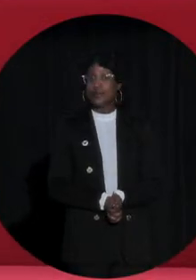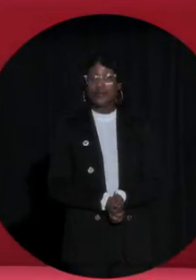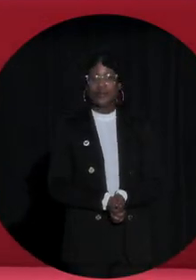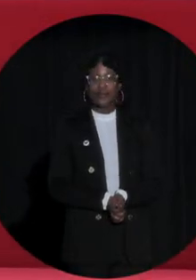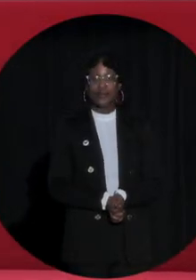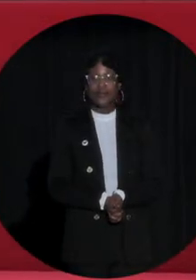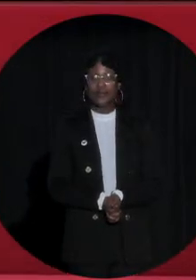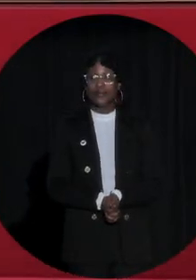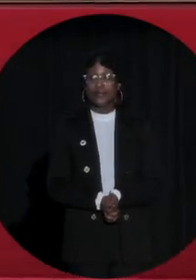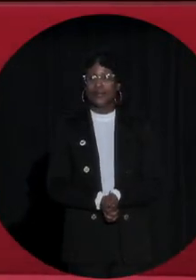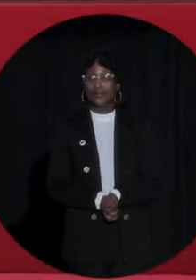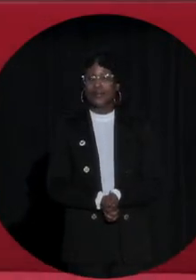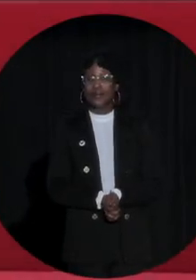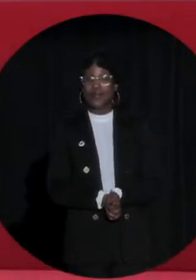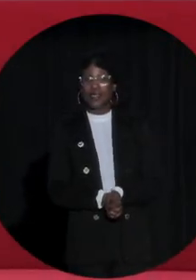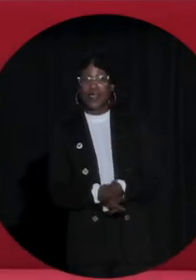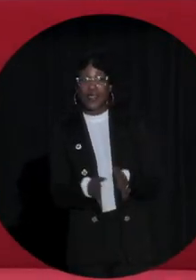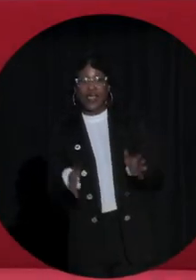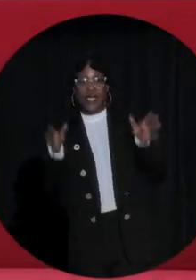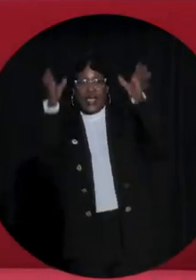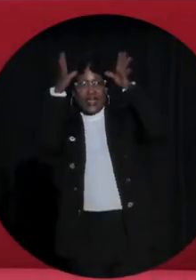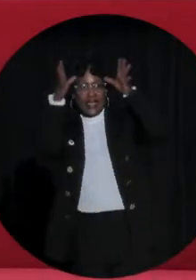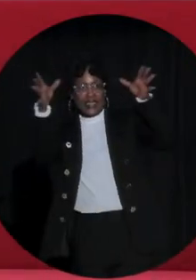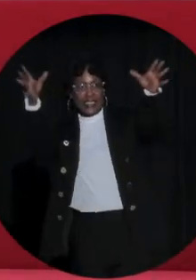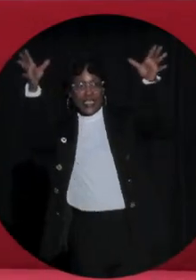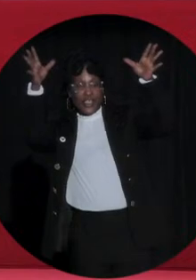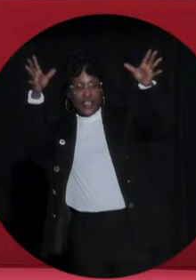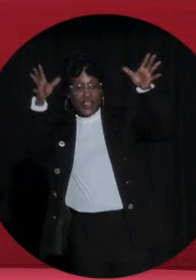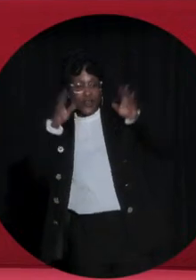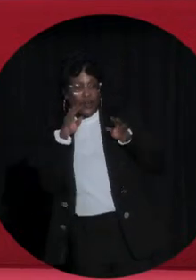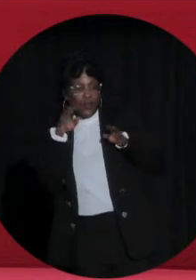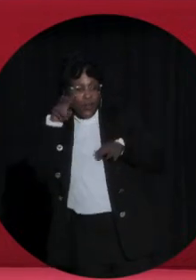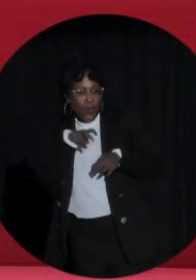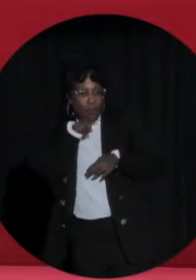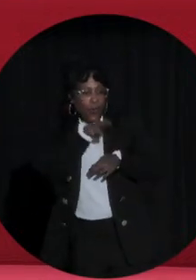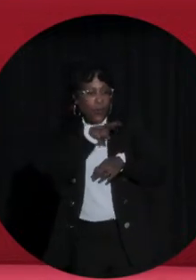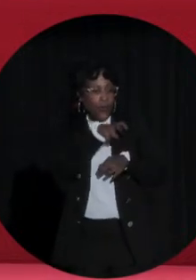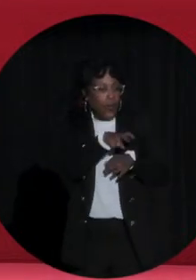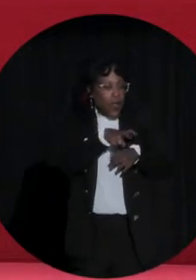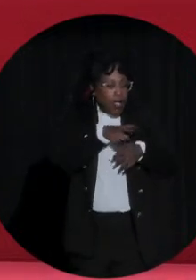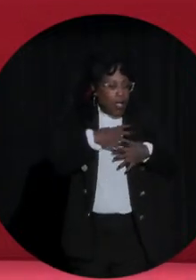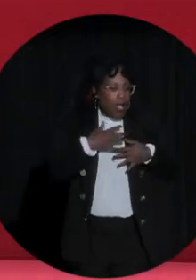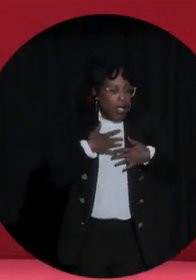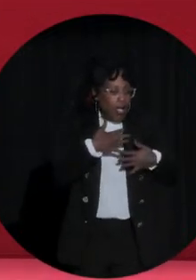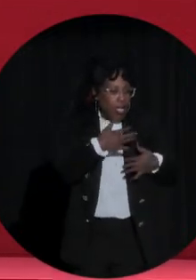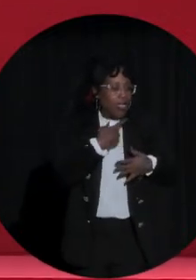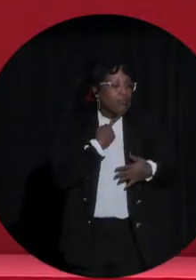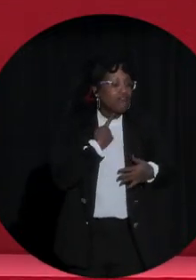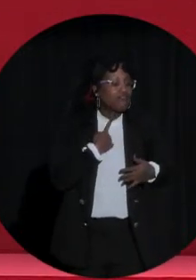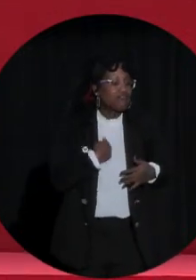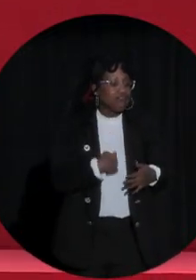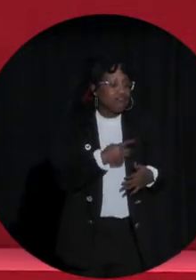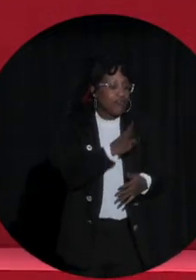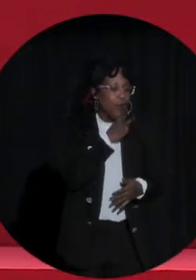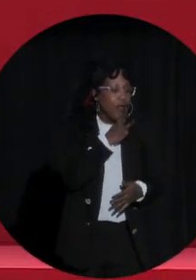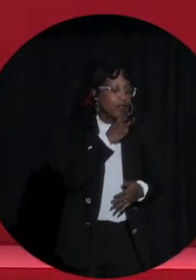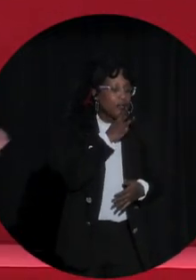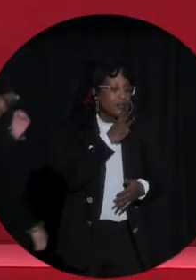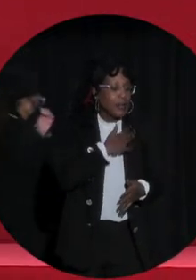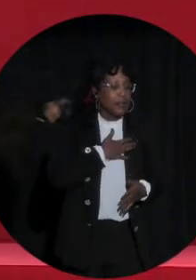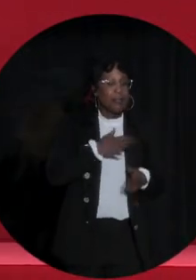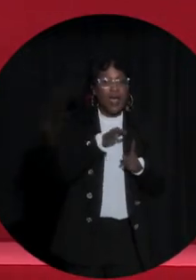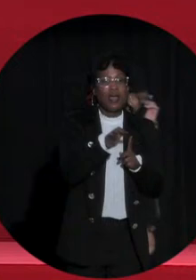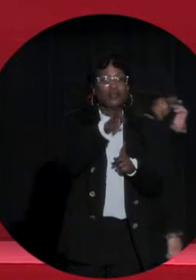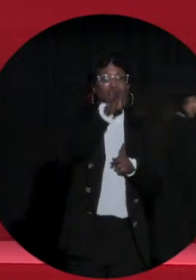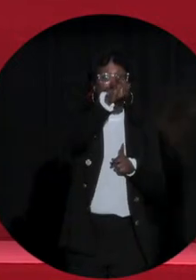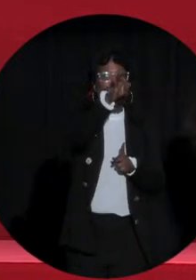As the deer pants for streams of water, so my soul pants for you, my God. My